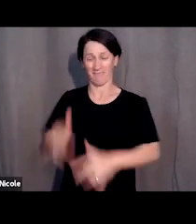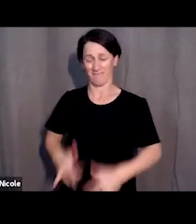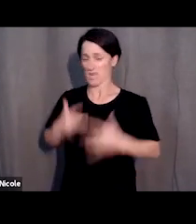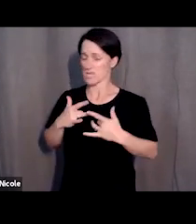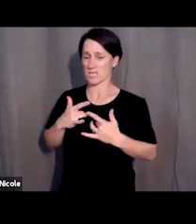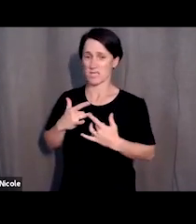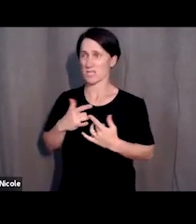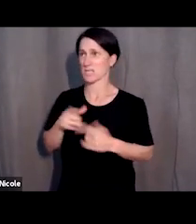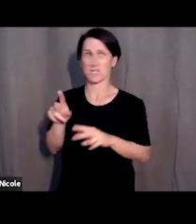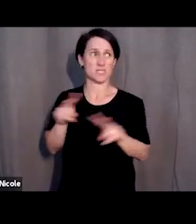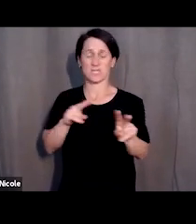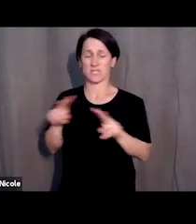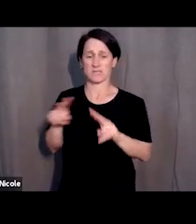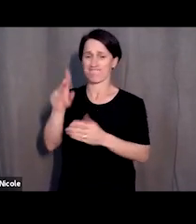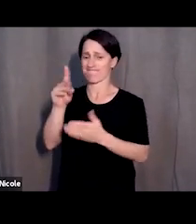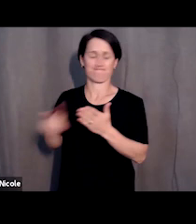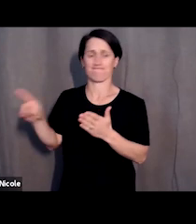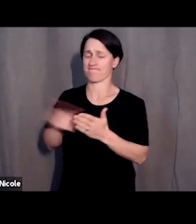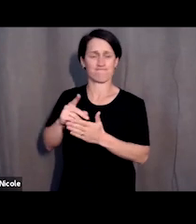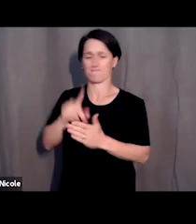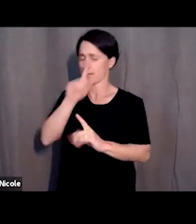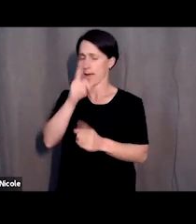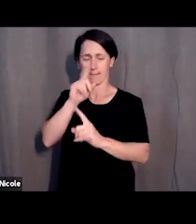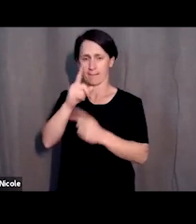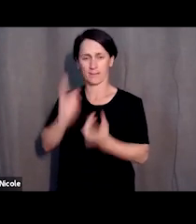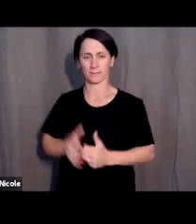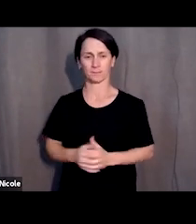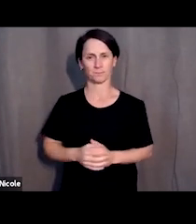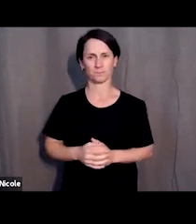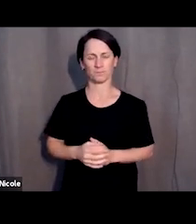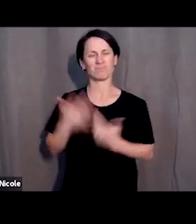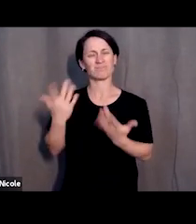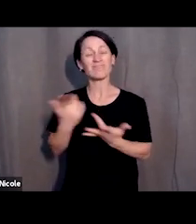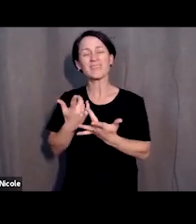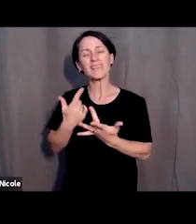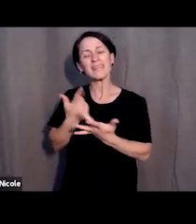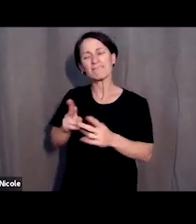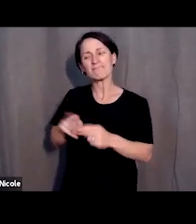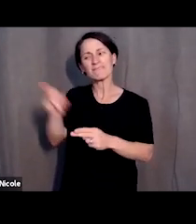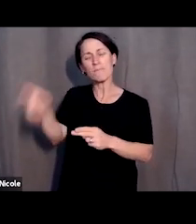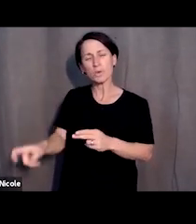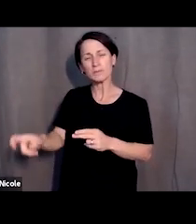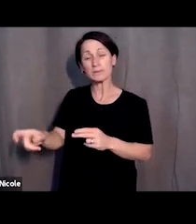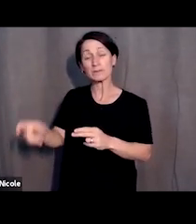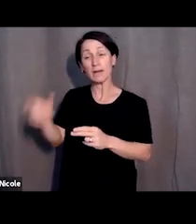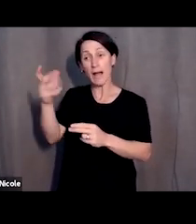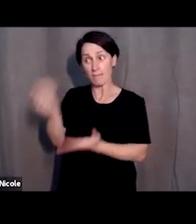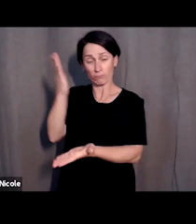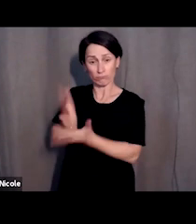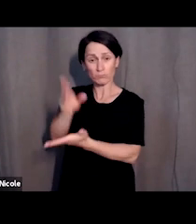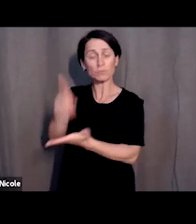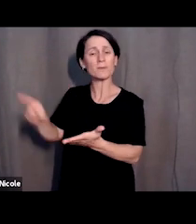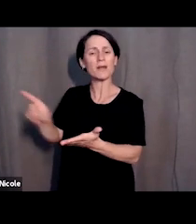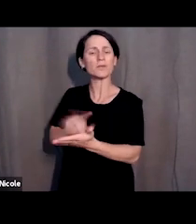be something that might stop somebody from going, or at least whether it's discrimination or not, but definitely a perception that you're being judged or